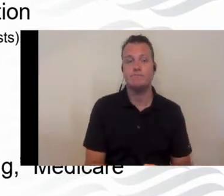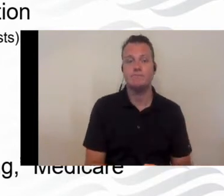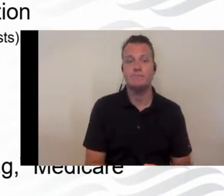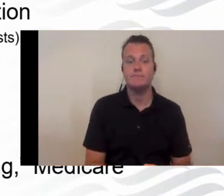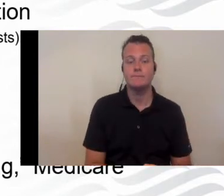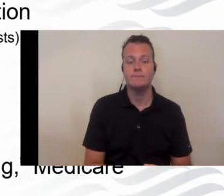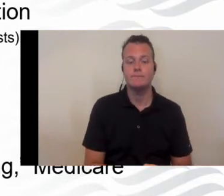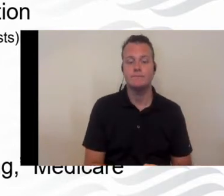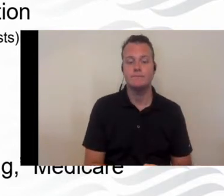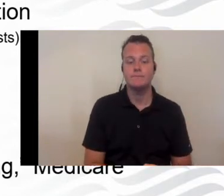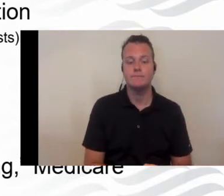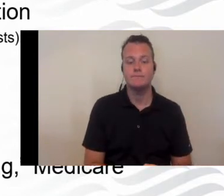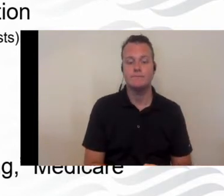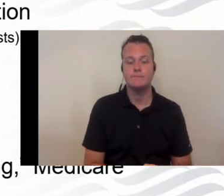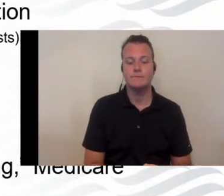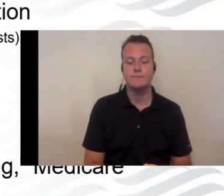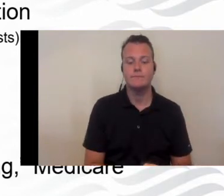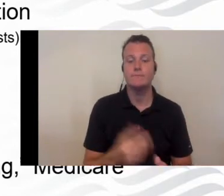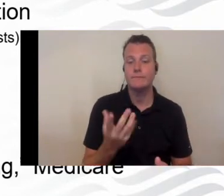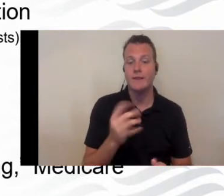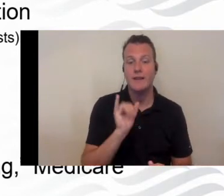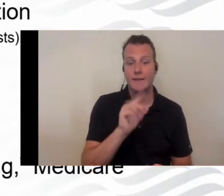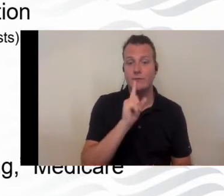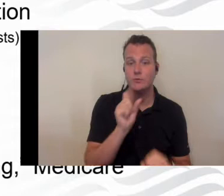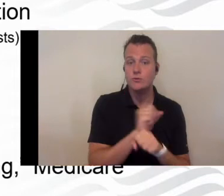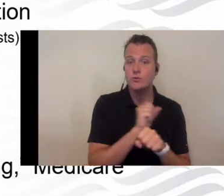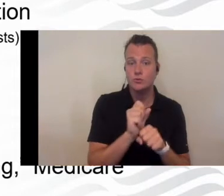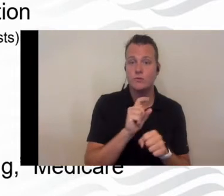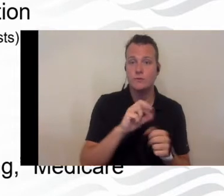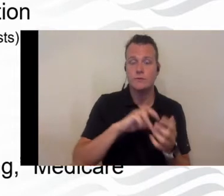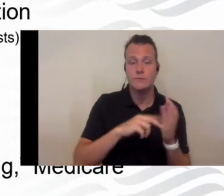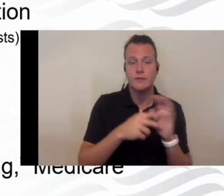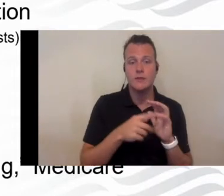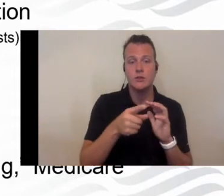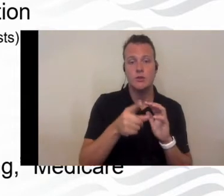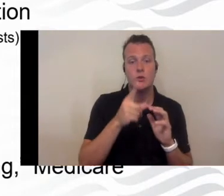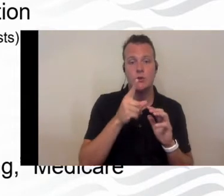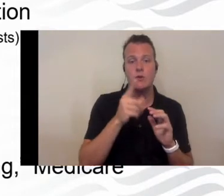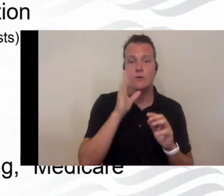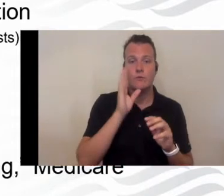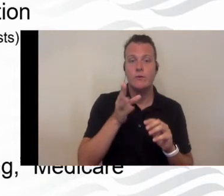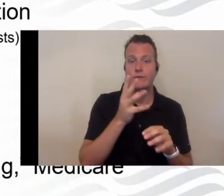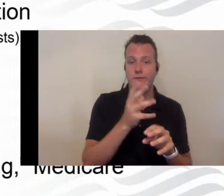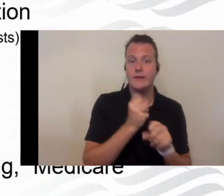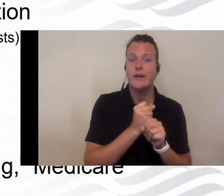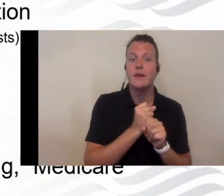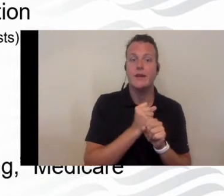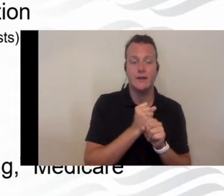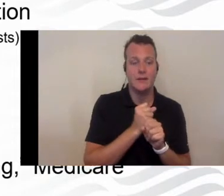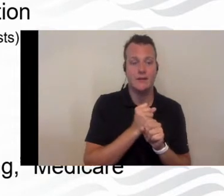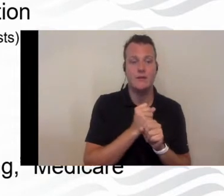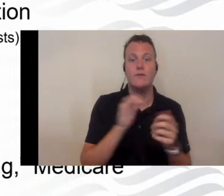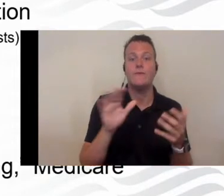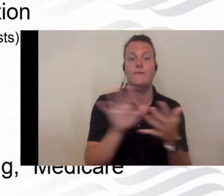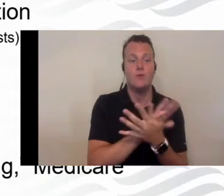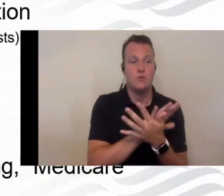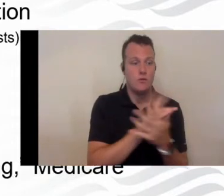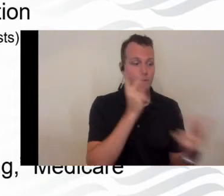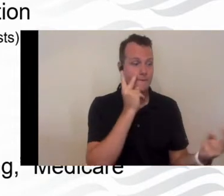sites. And if so, you're going to get a really full view of